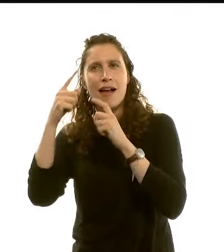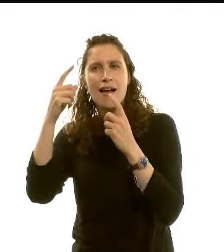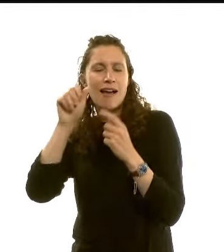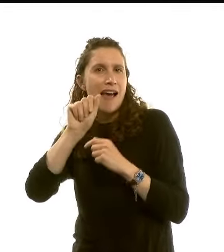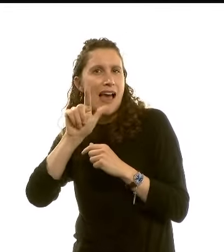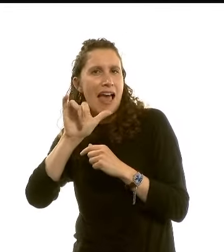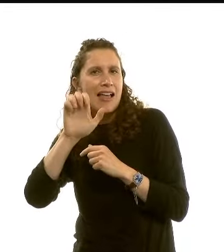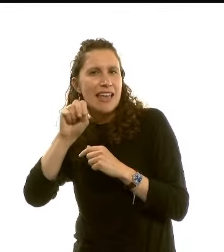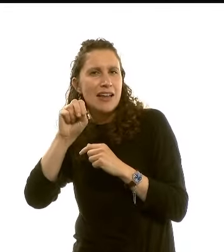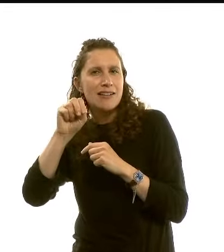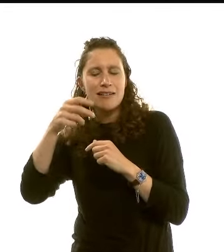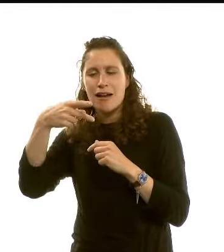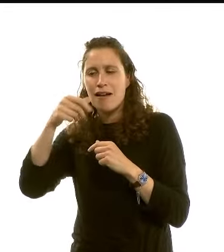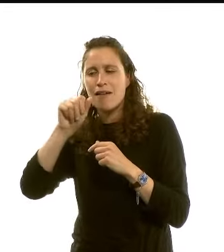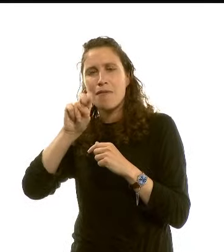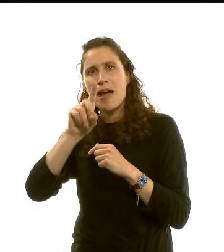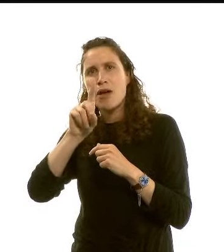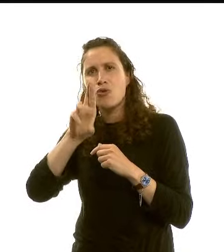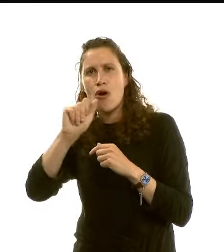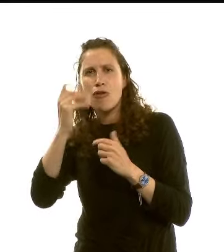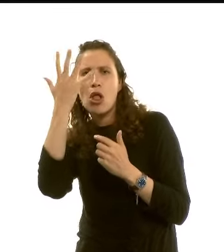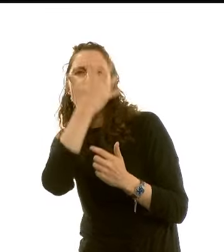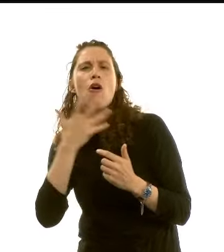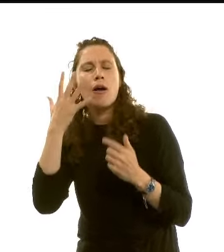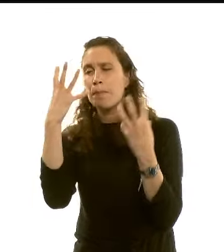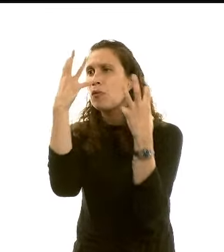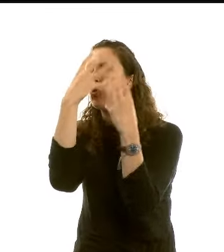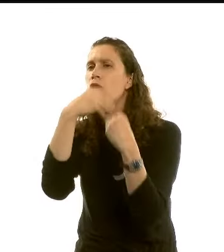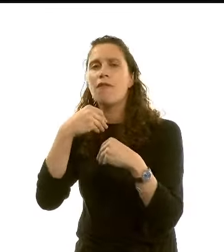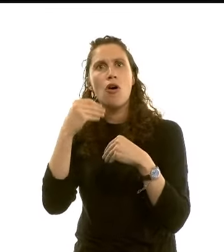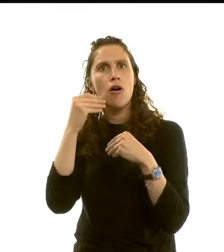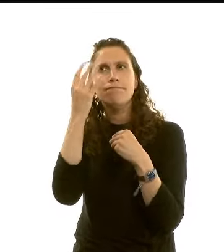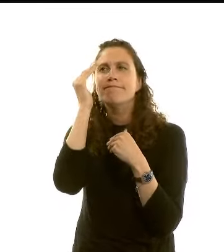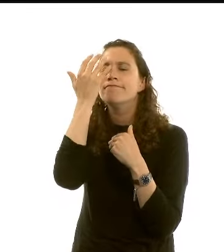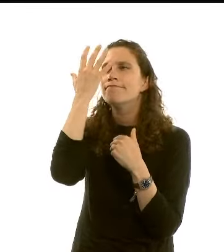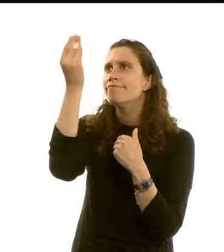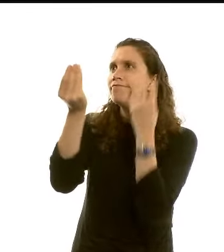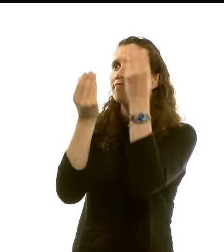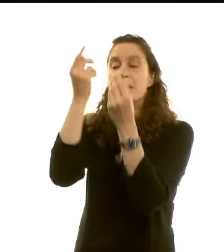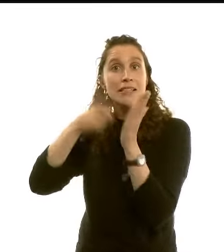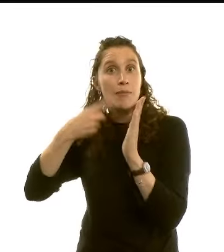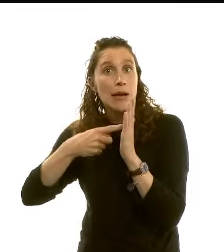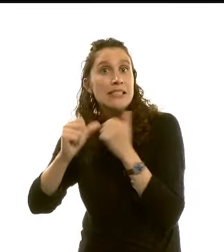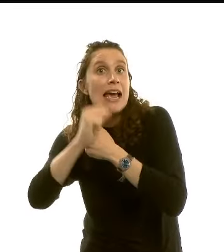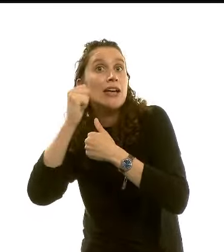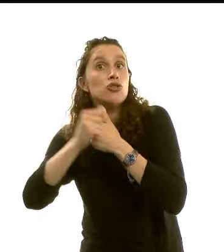that is both beautiful and exotic and also sometimes incredibly dangerous.